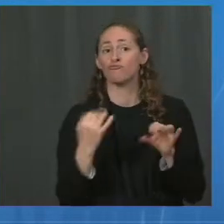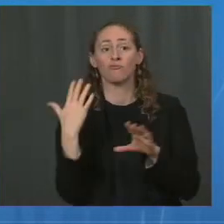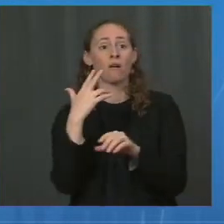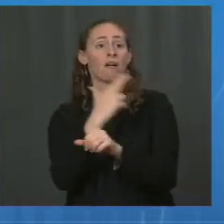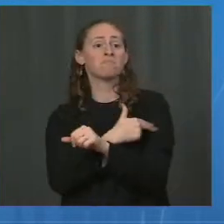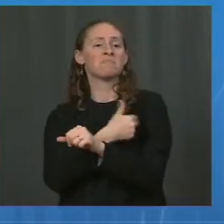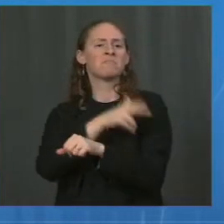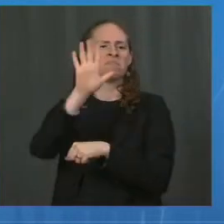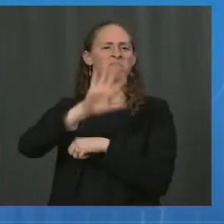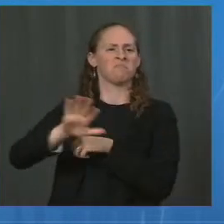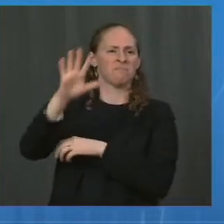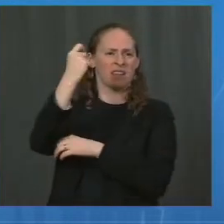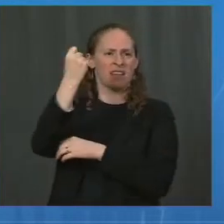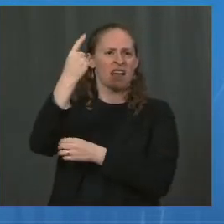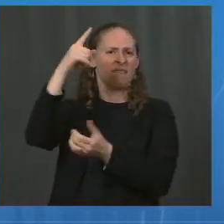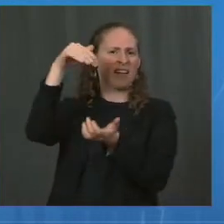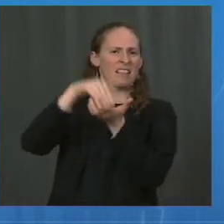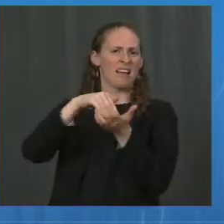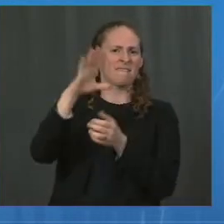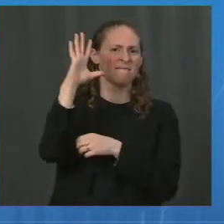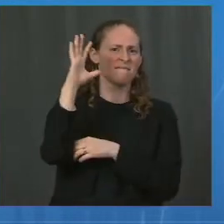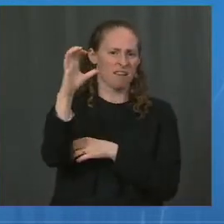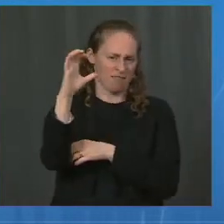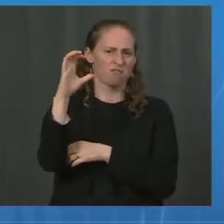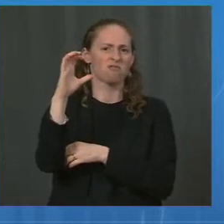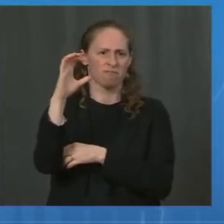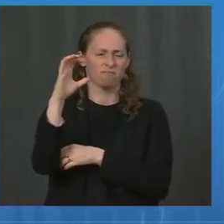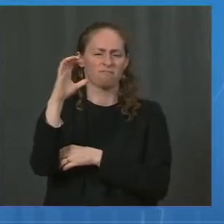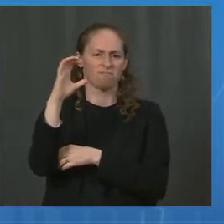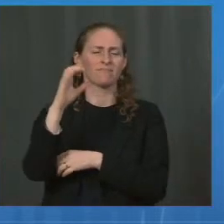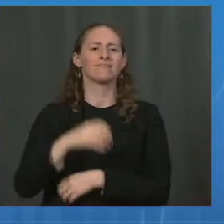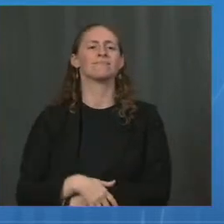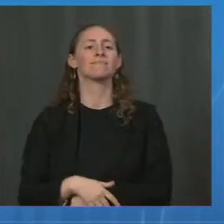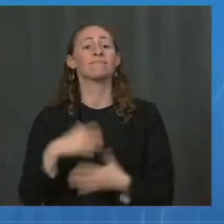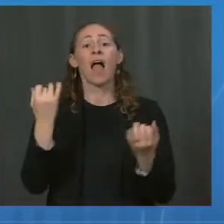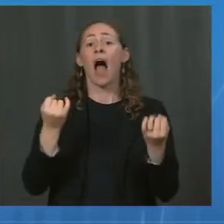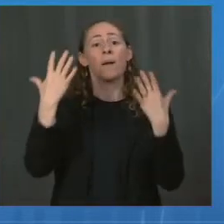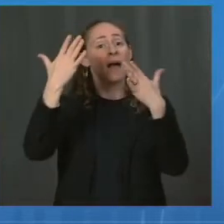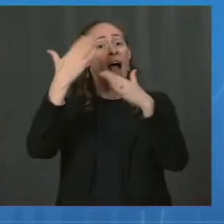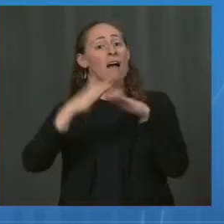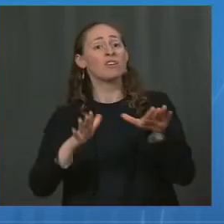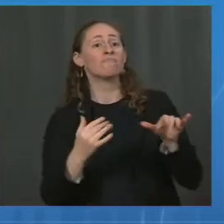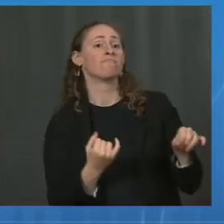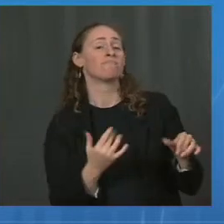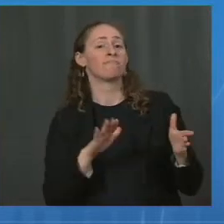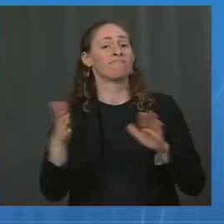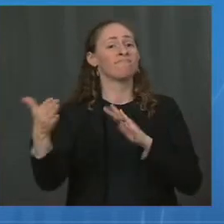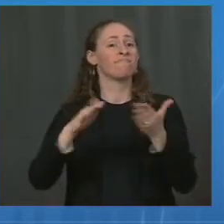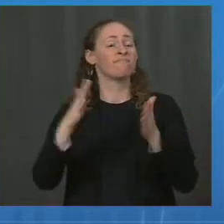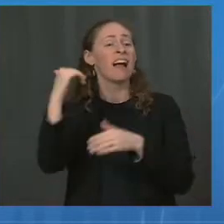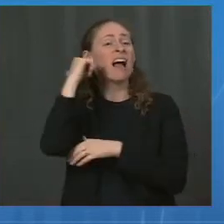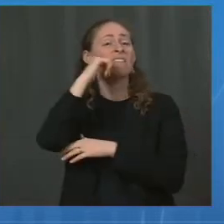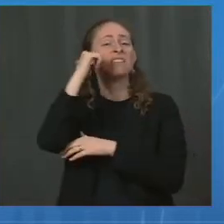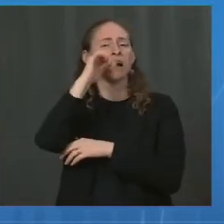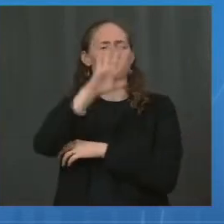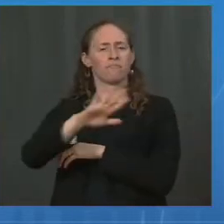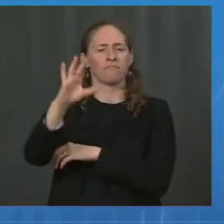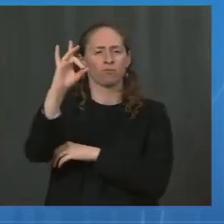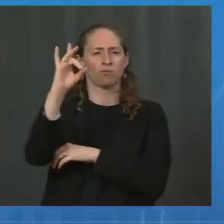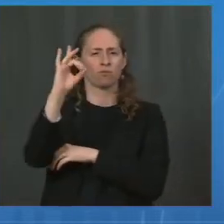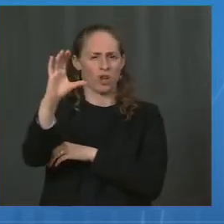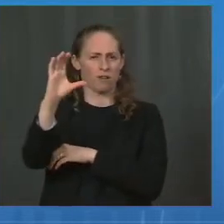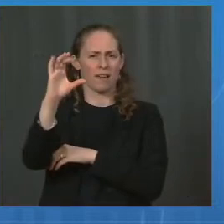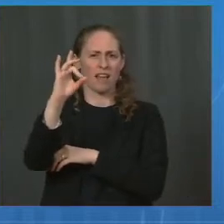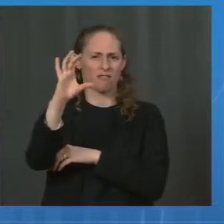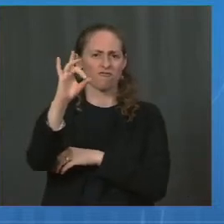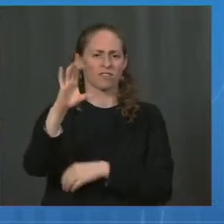per day. And our 7-day average of daily deaths has increased to 896 per day. As we prepare for more of